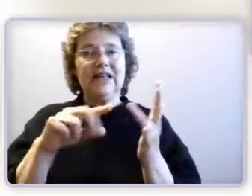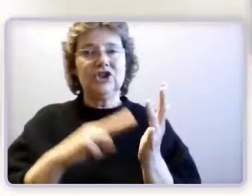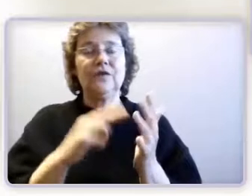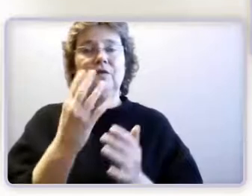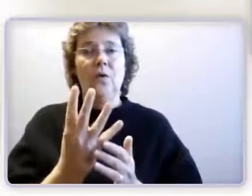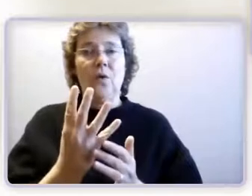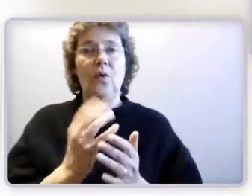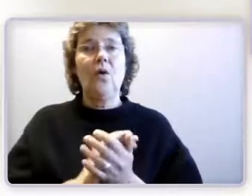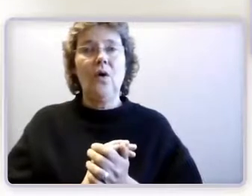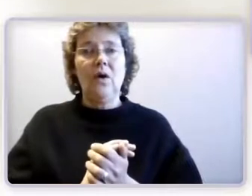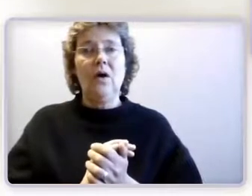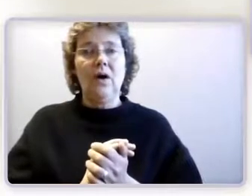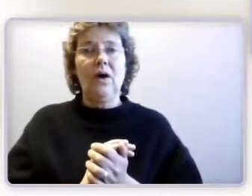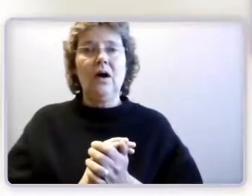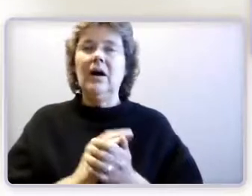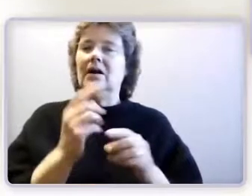talks more about